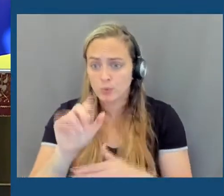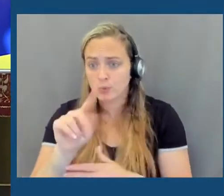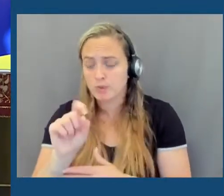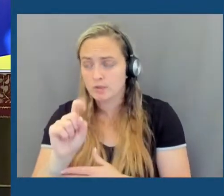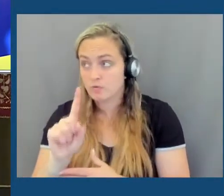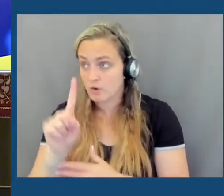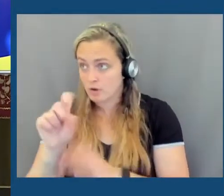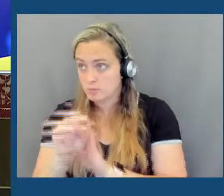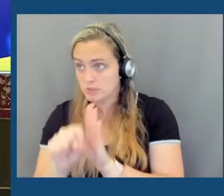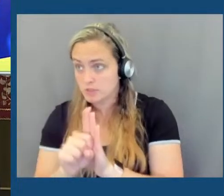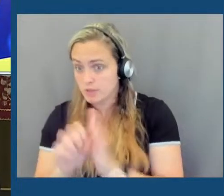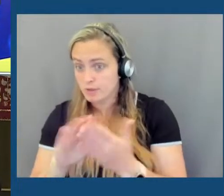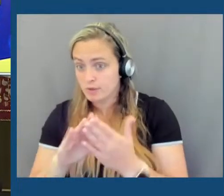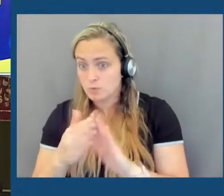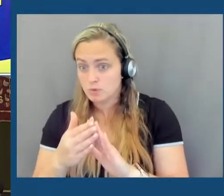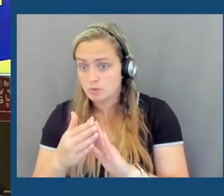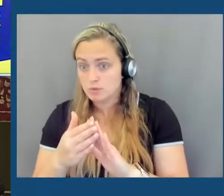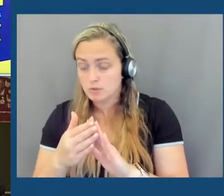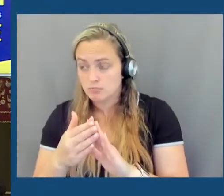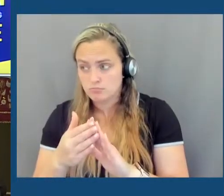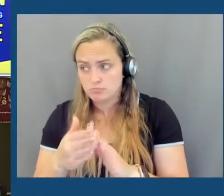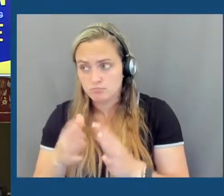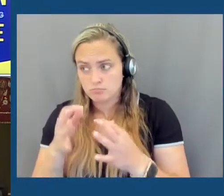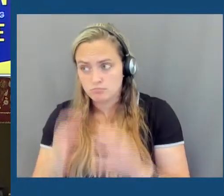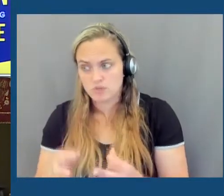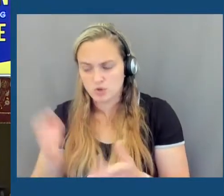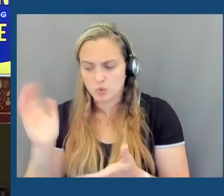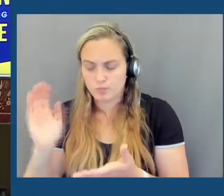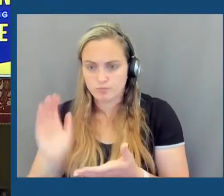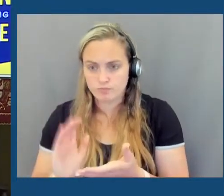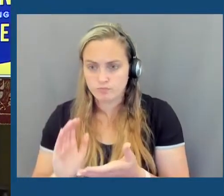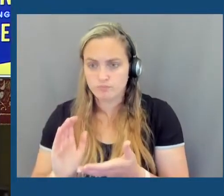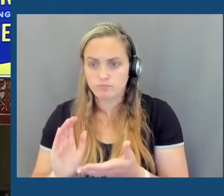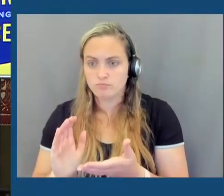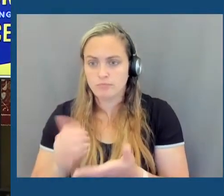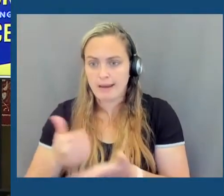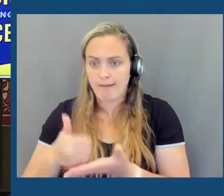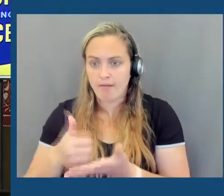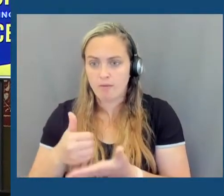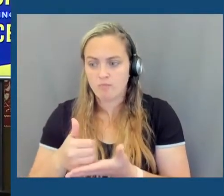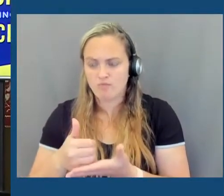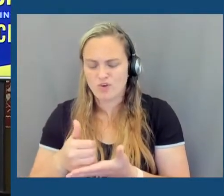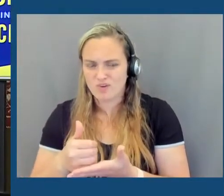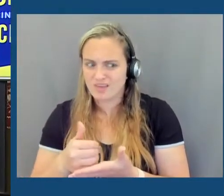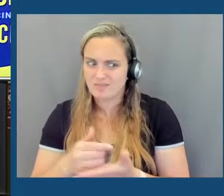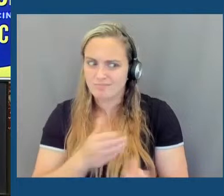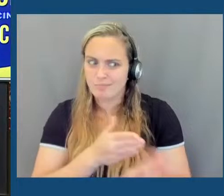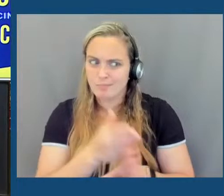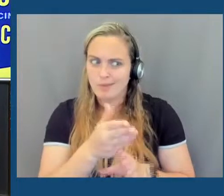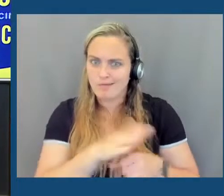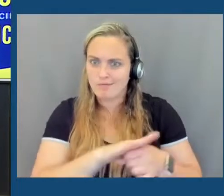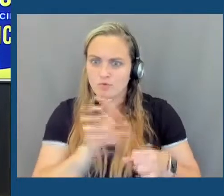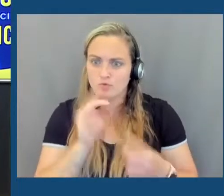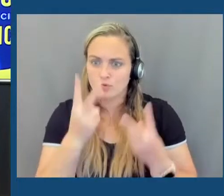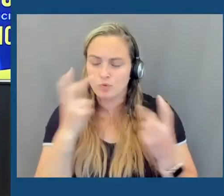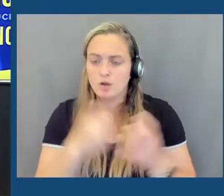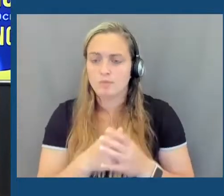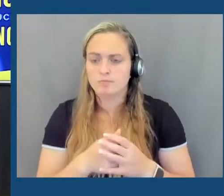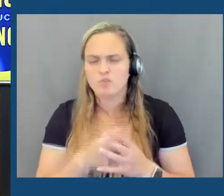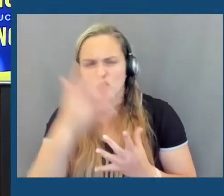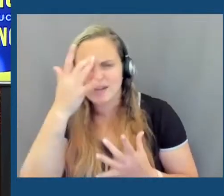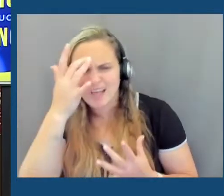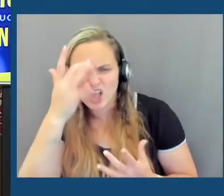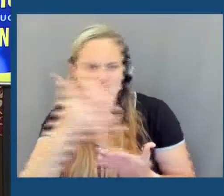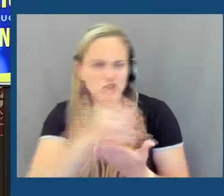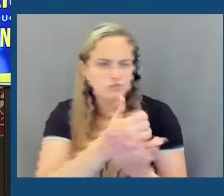upstate communities certainly tamp down the hot spots of crime. And that's through intelligence gathering and certainly with